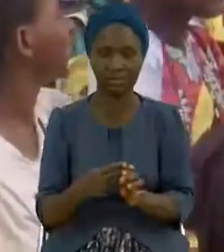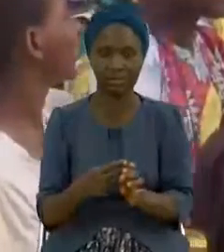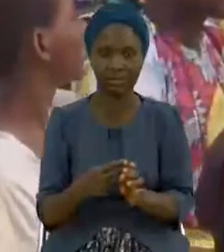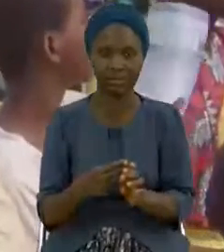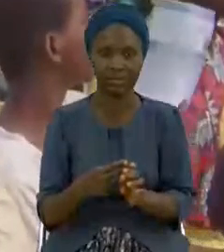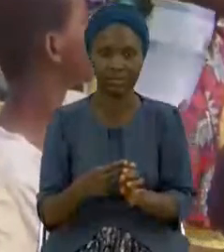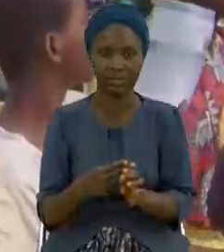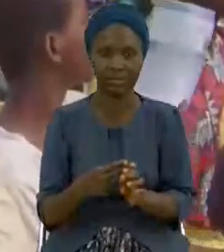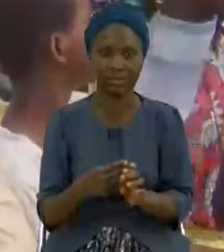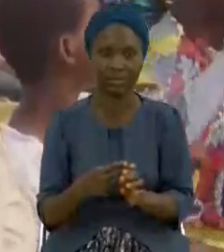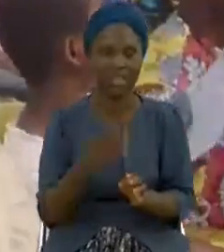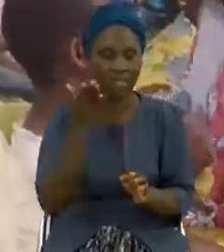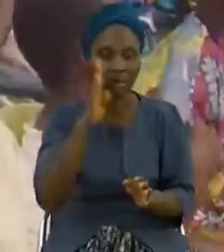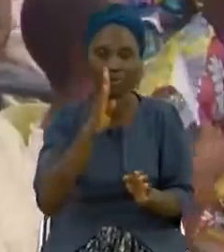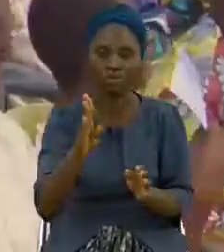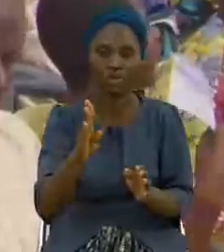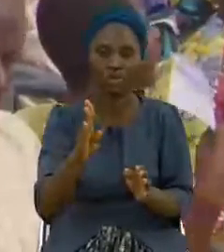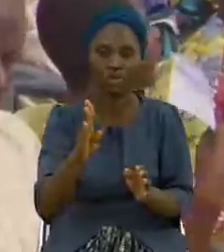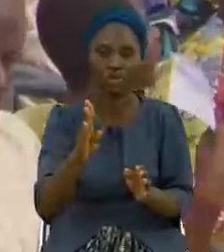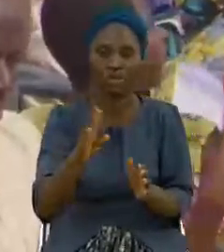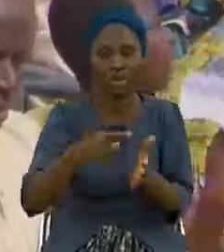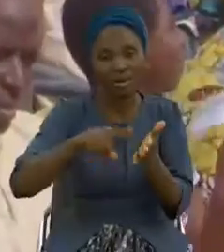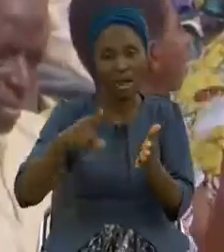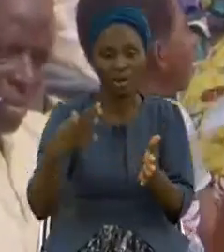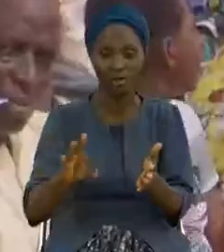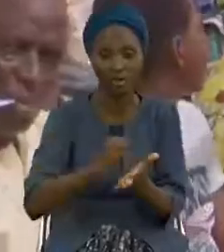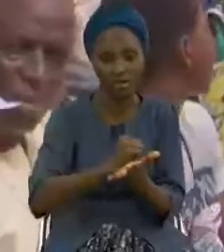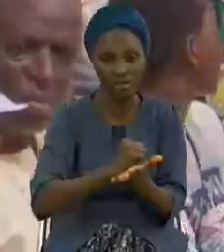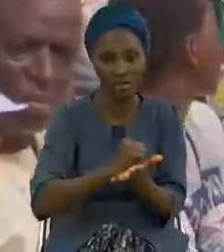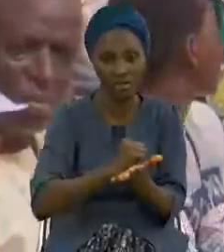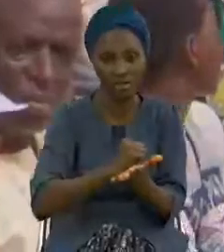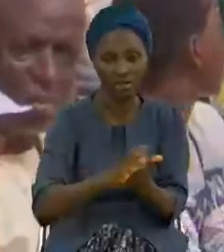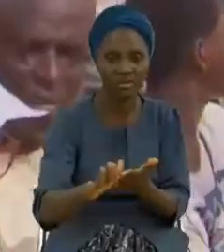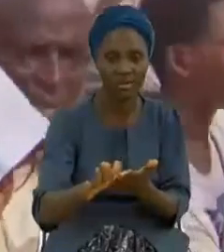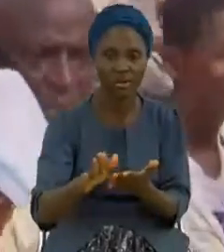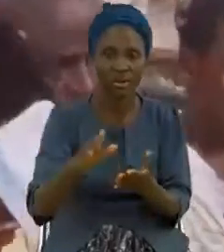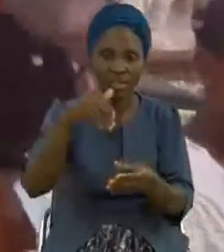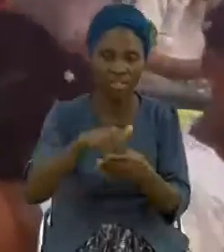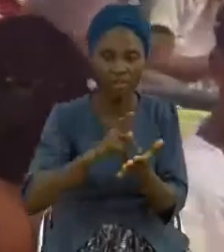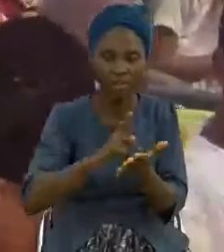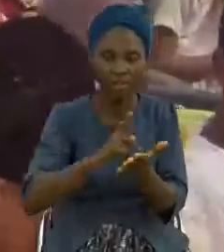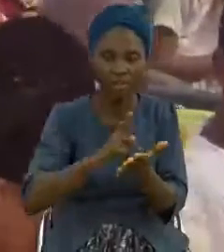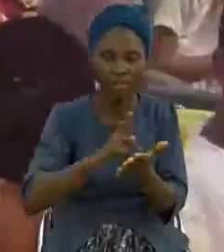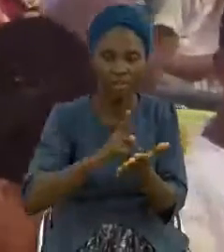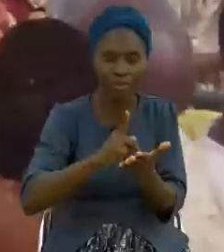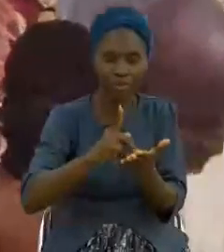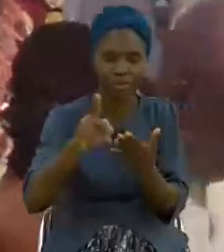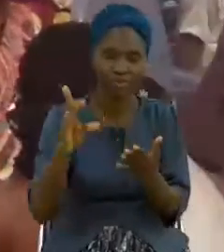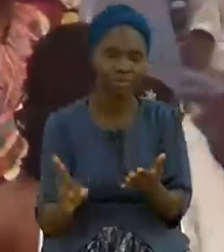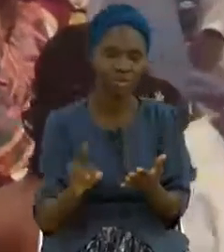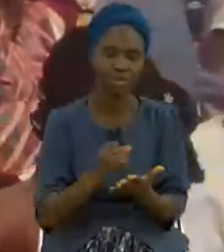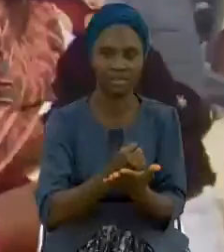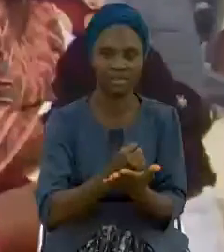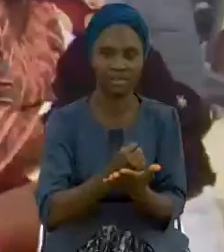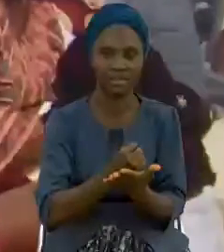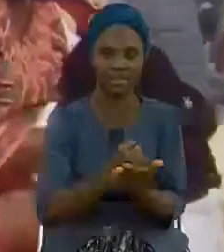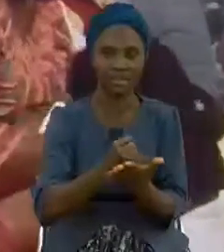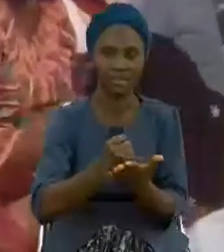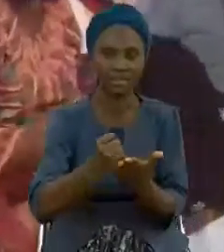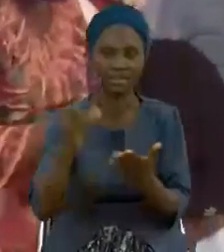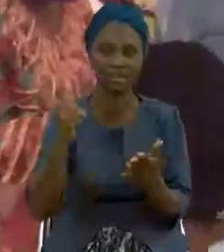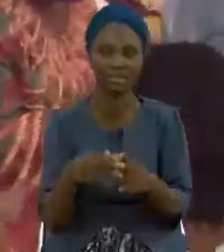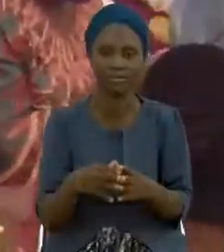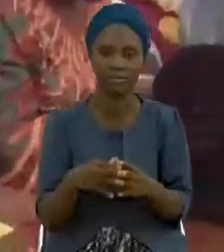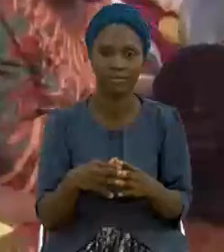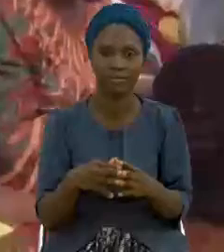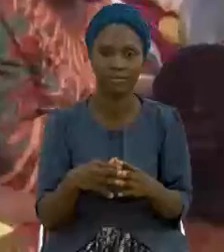sanctification in purified saints. We're told in 1 Thessalonians chapter 4, and I'm